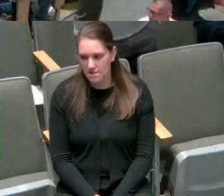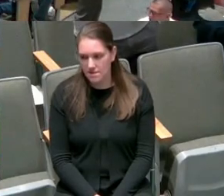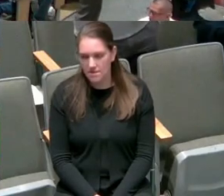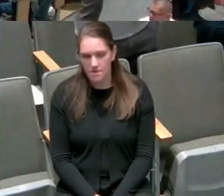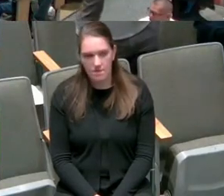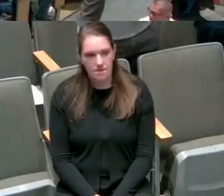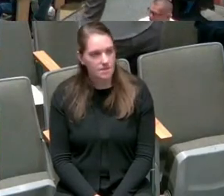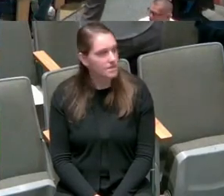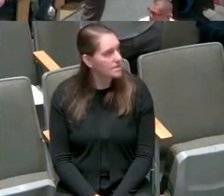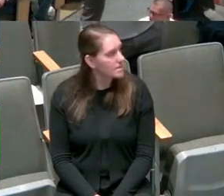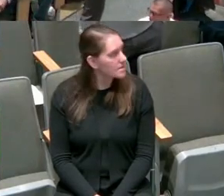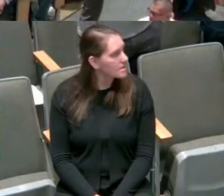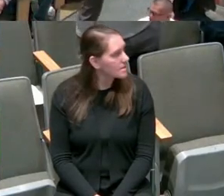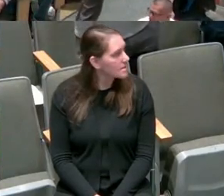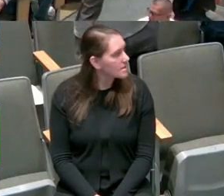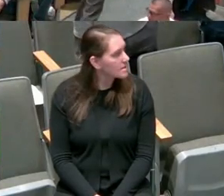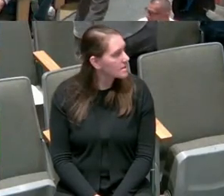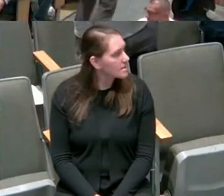yes